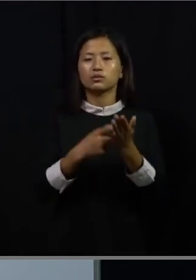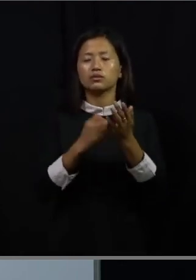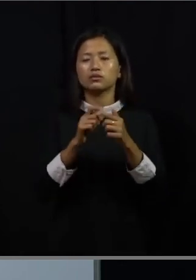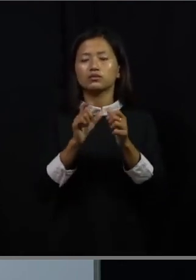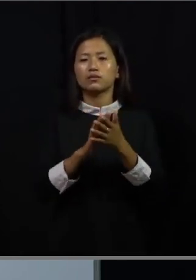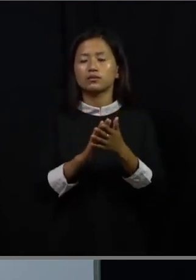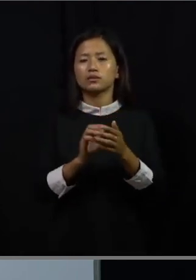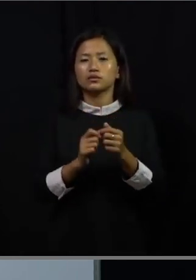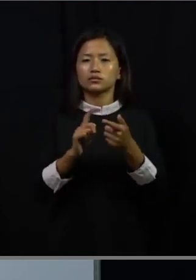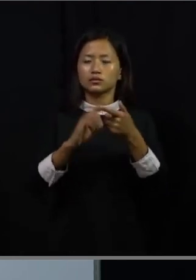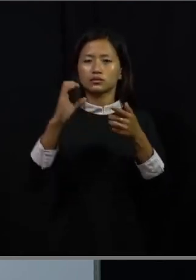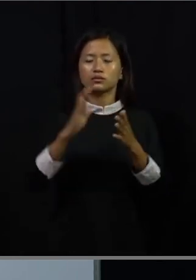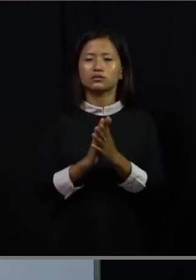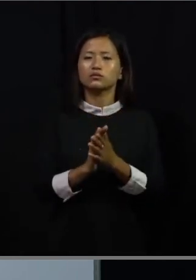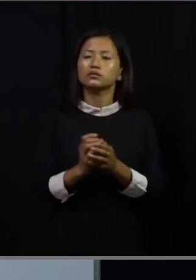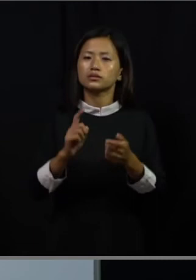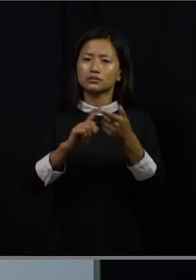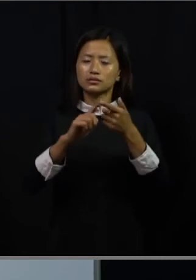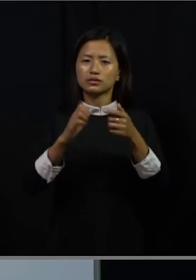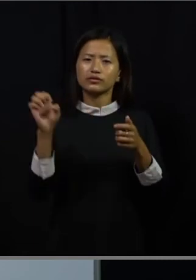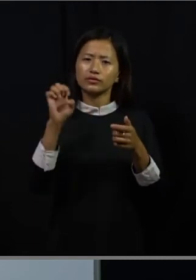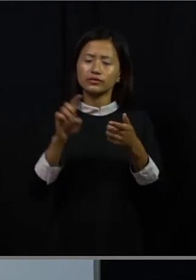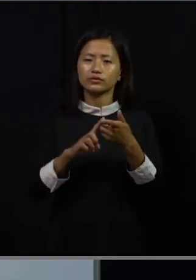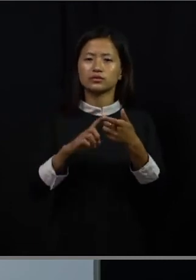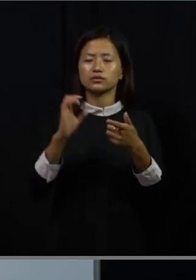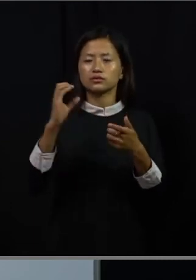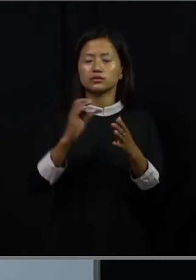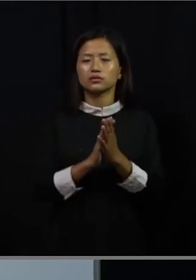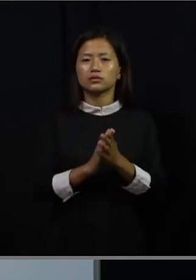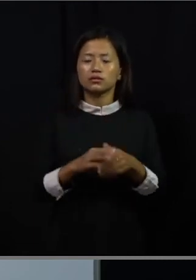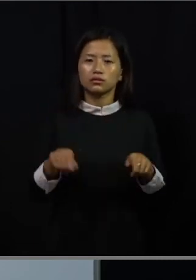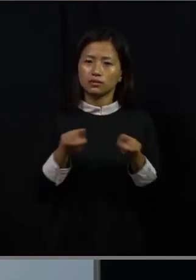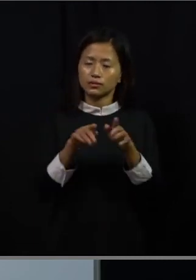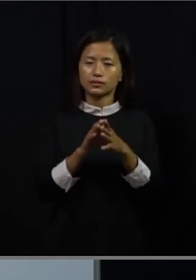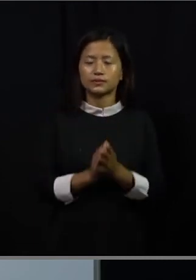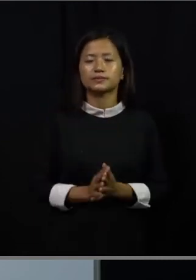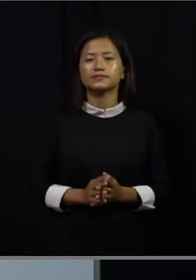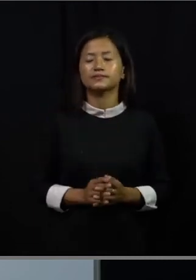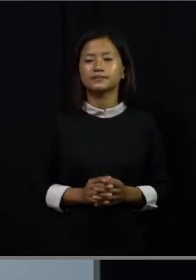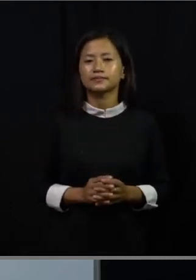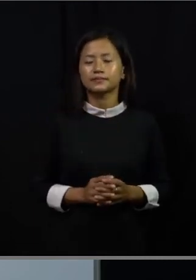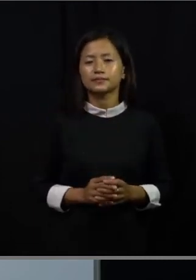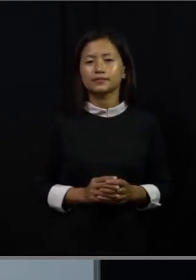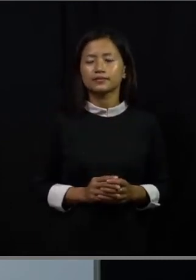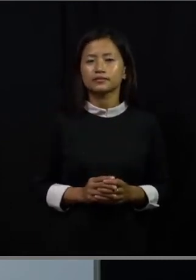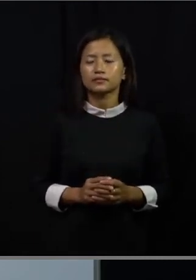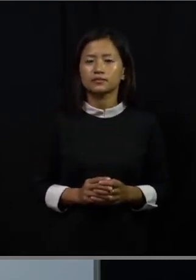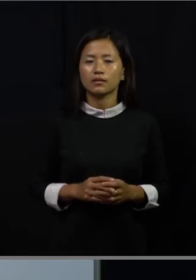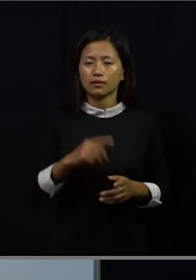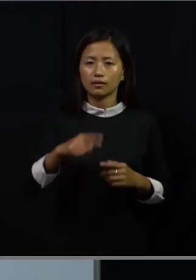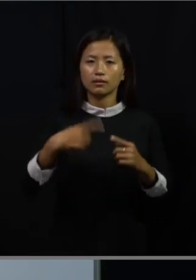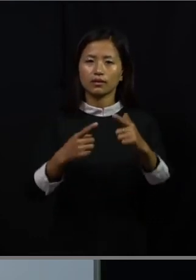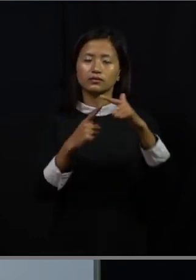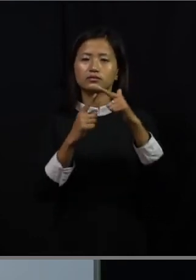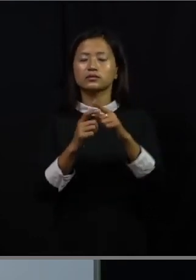with sociology, and that is the reason why they are also very closely related to each other. Now, the next topic that